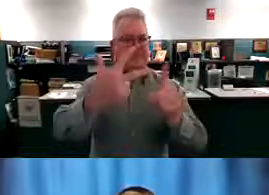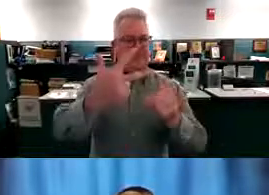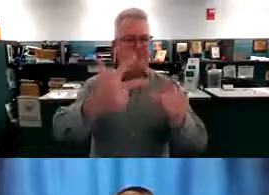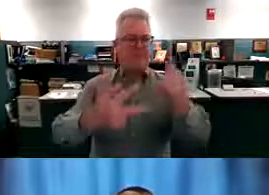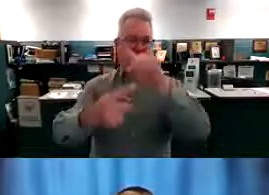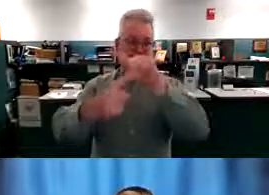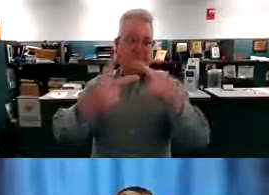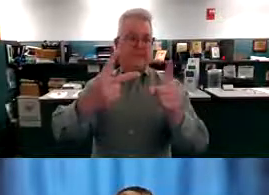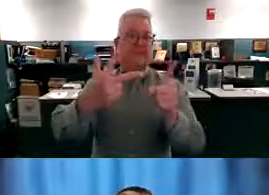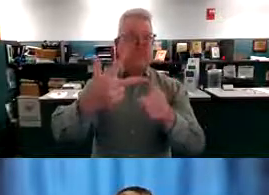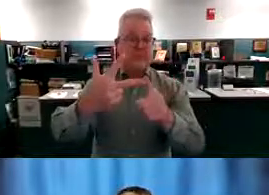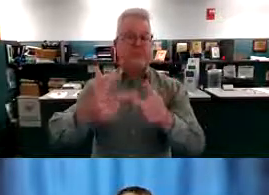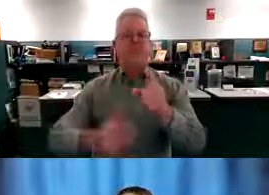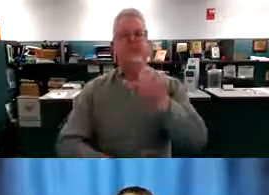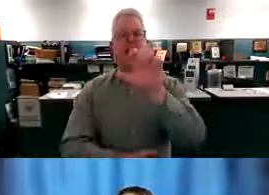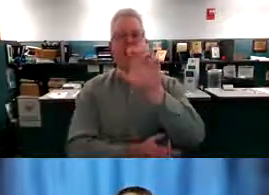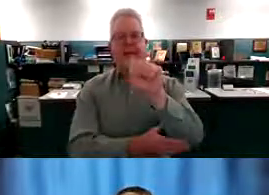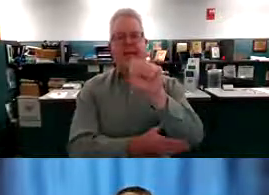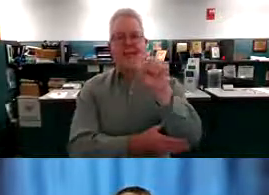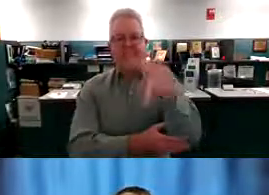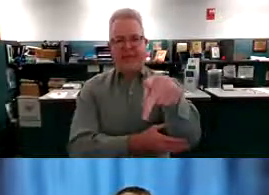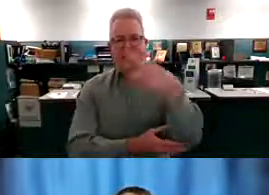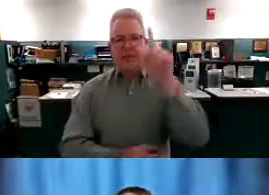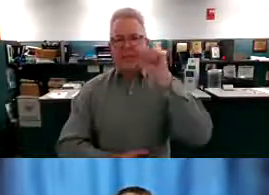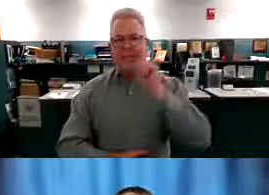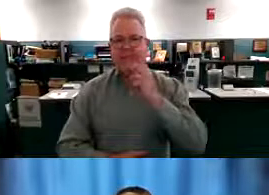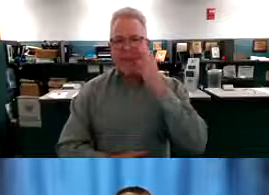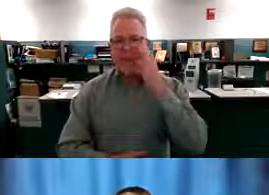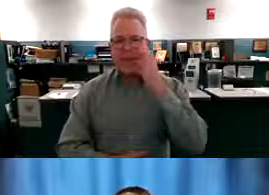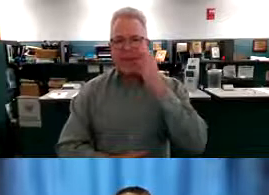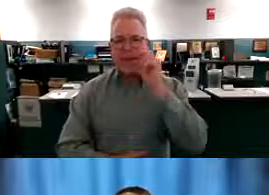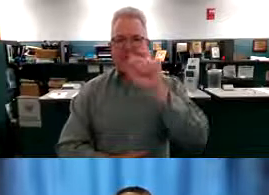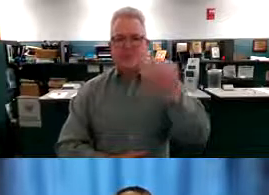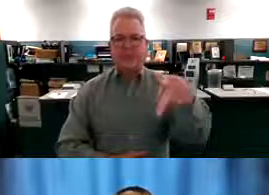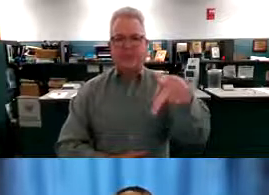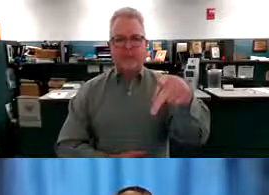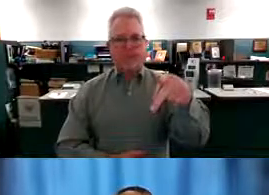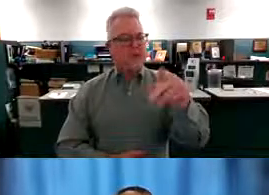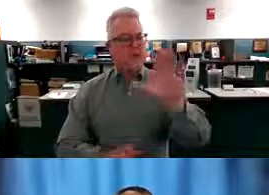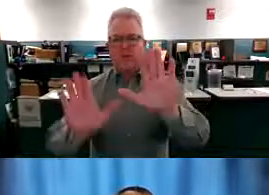but looking at this list specifically at the end, the SSP,